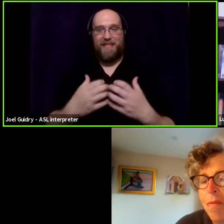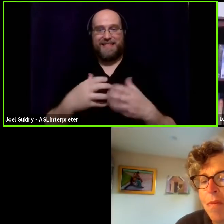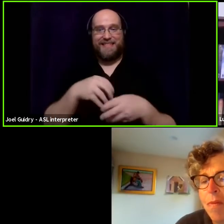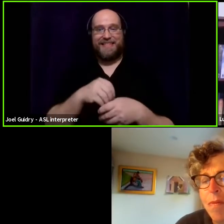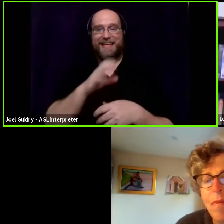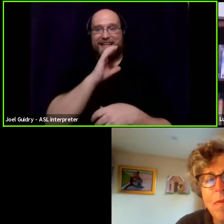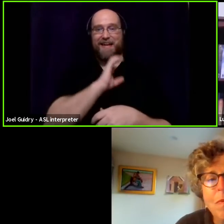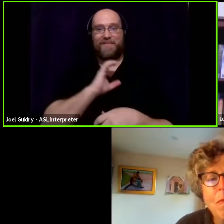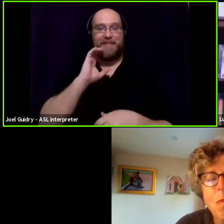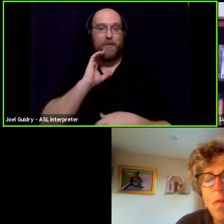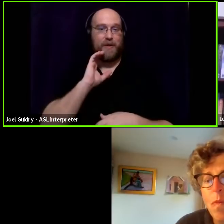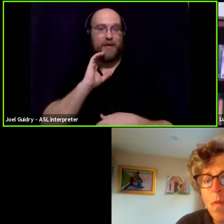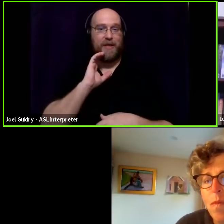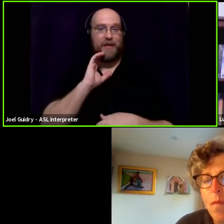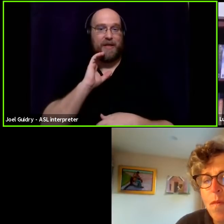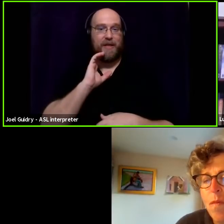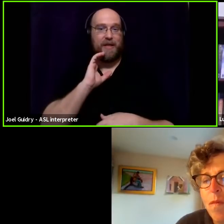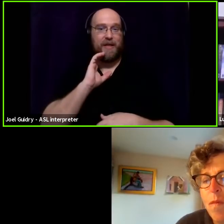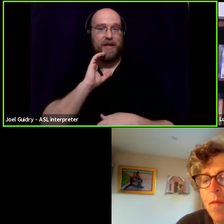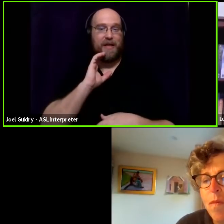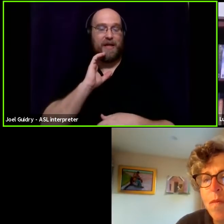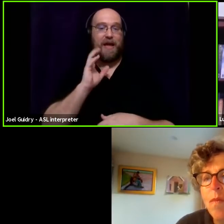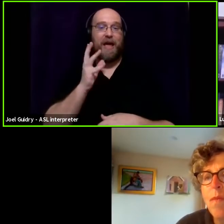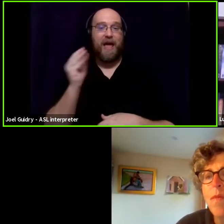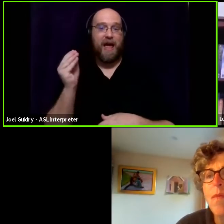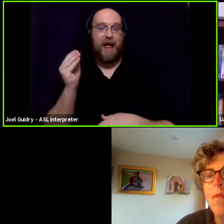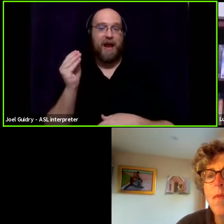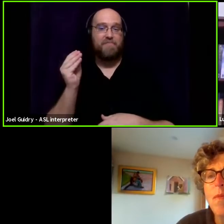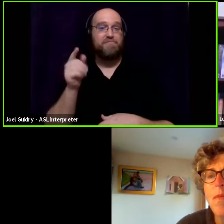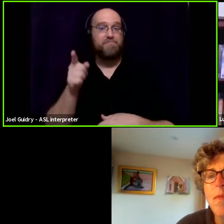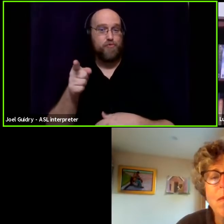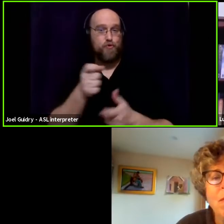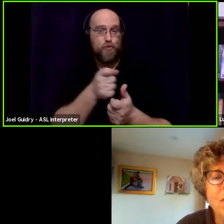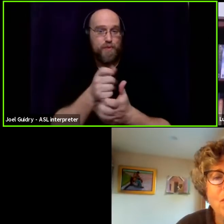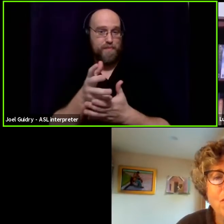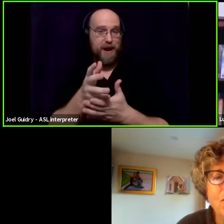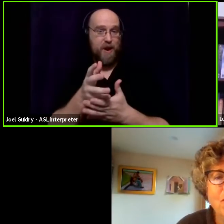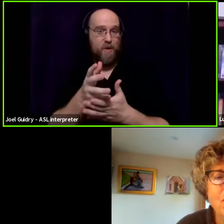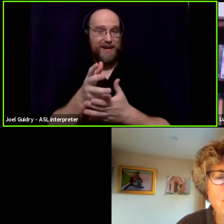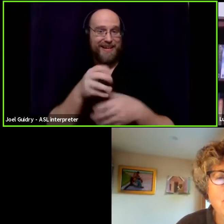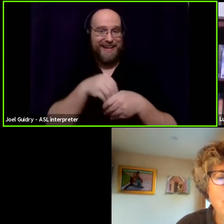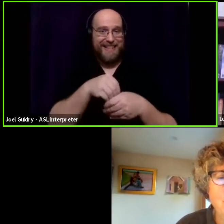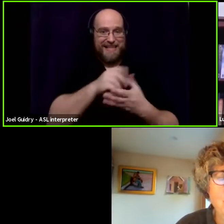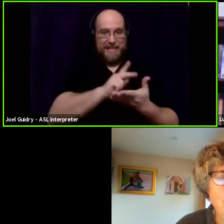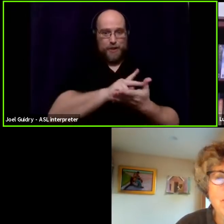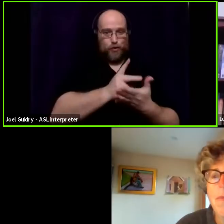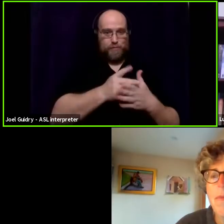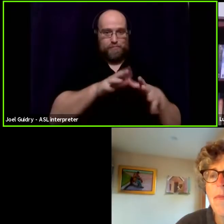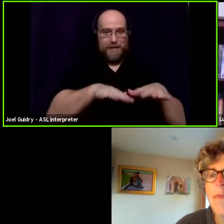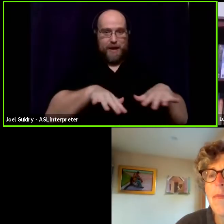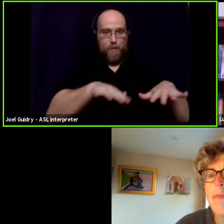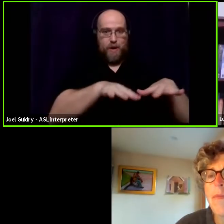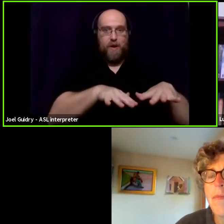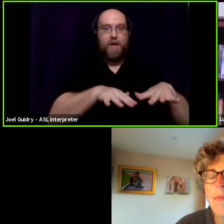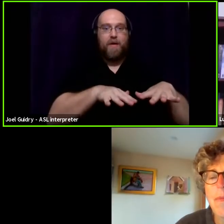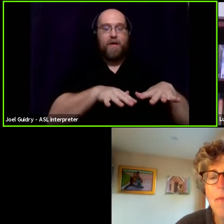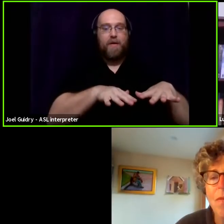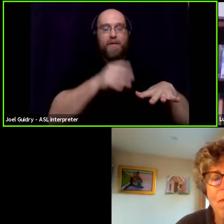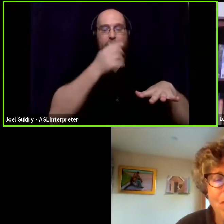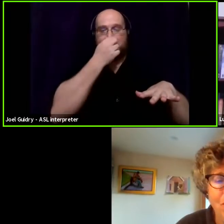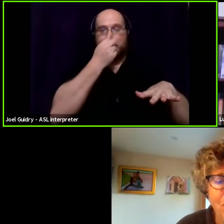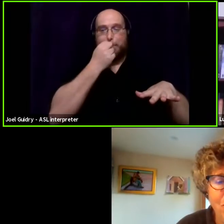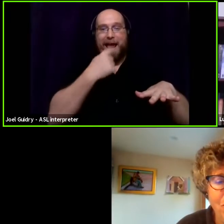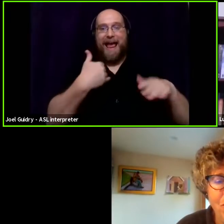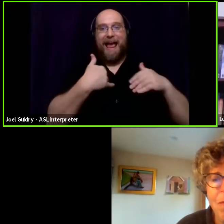it's and you are preparing the food in the kitchen part, and there's that distance